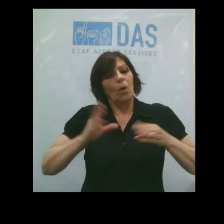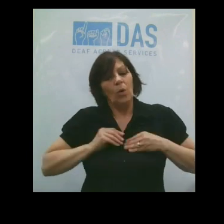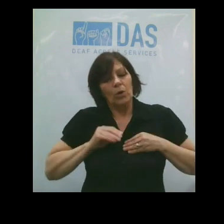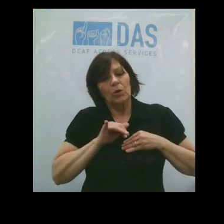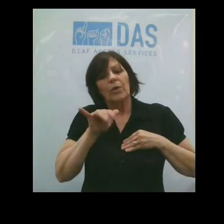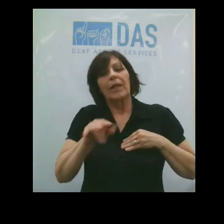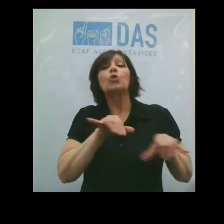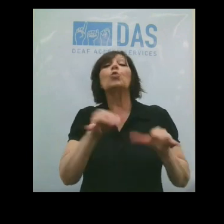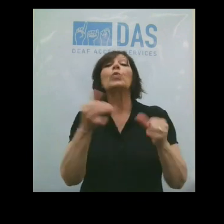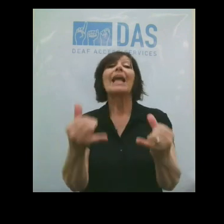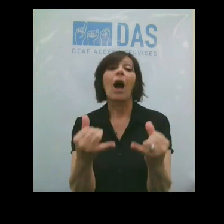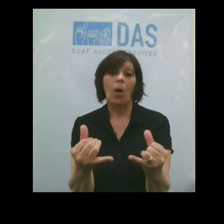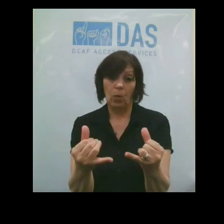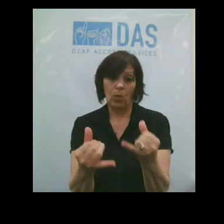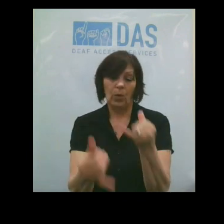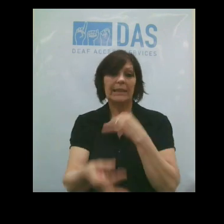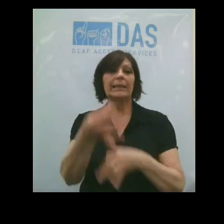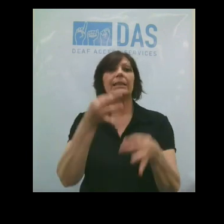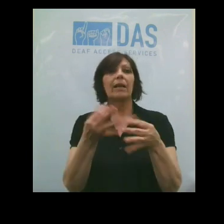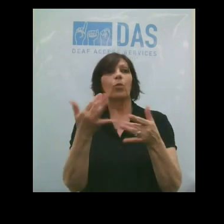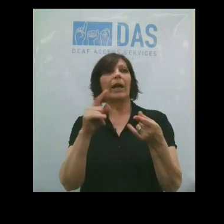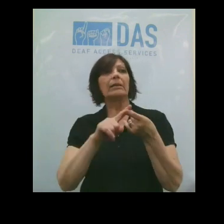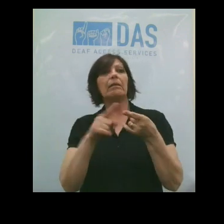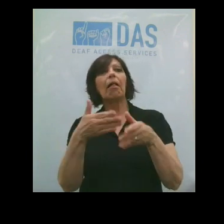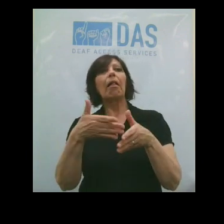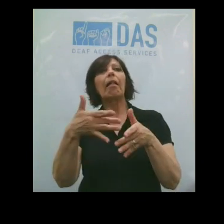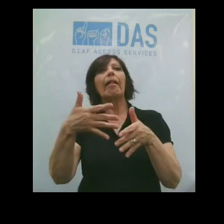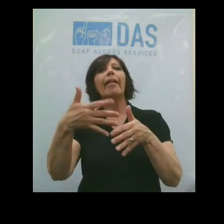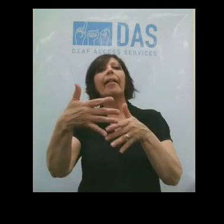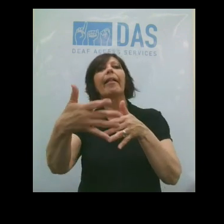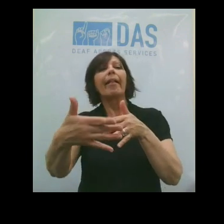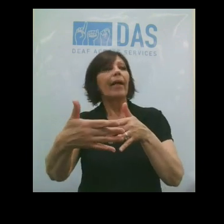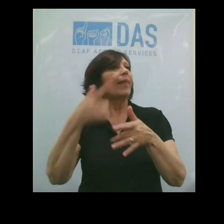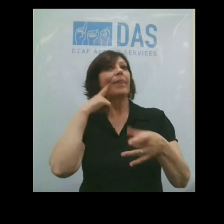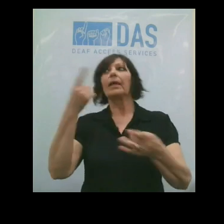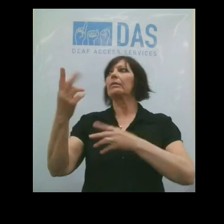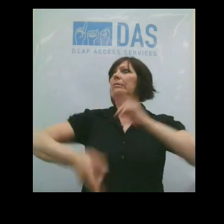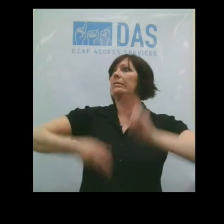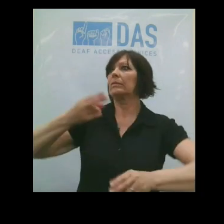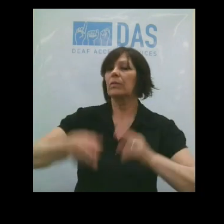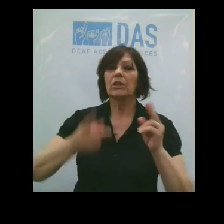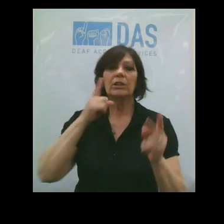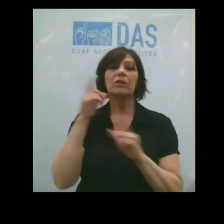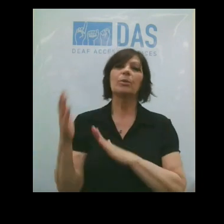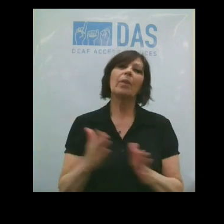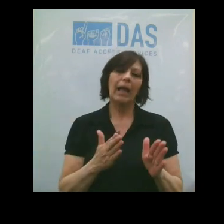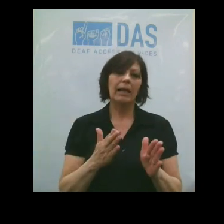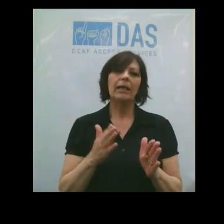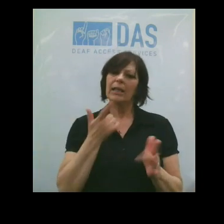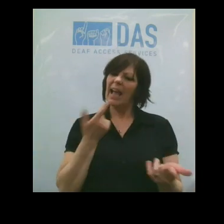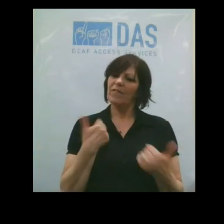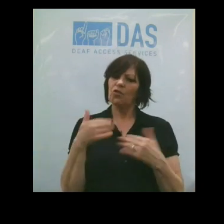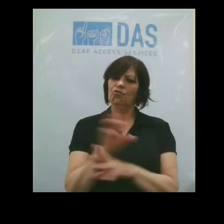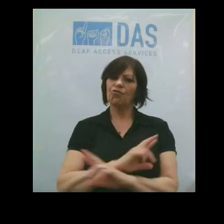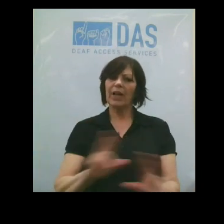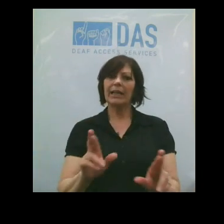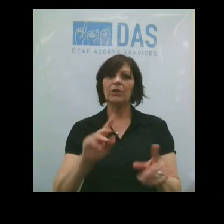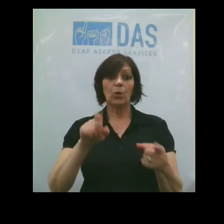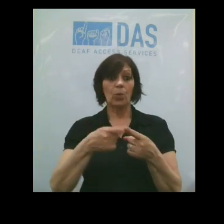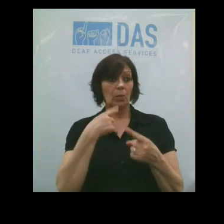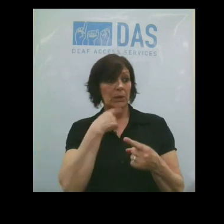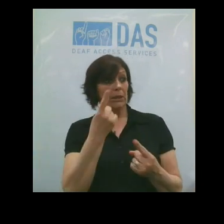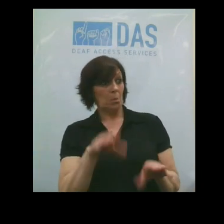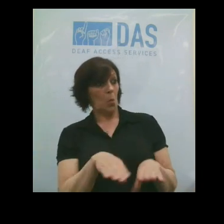do it now rather than wait until we get to the reopening phase, because it's important that you have it in place so you can reopen on whatever day